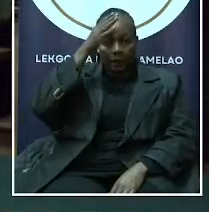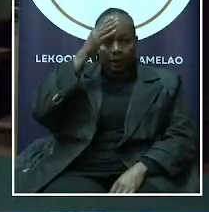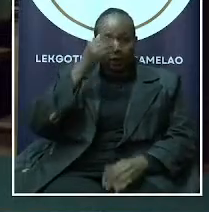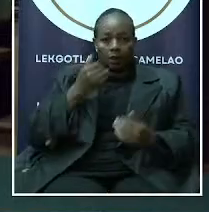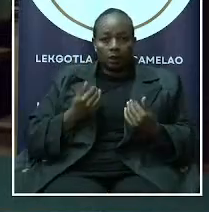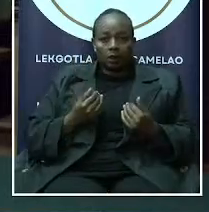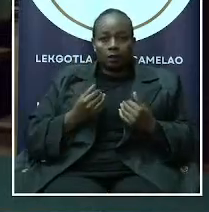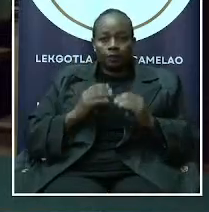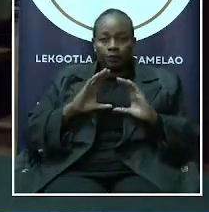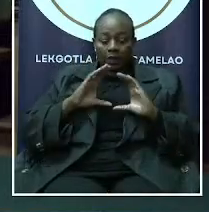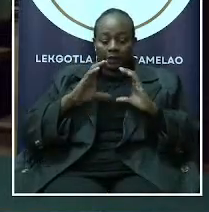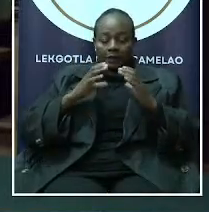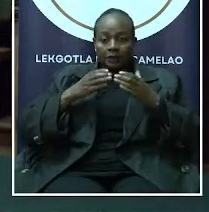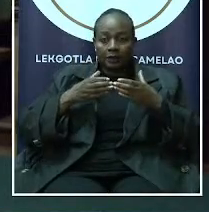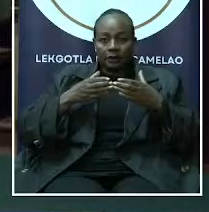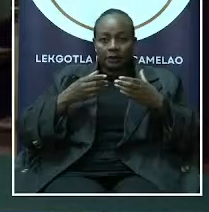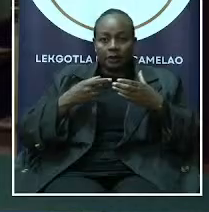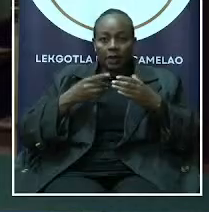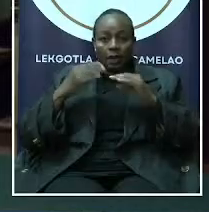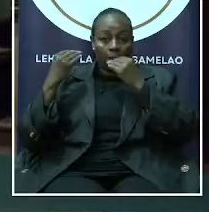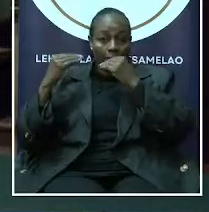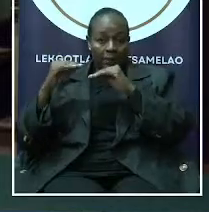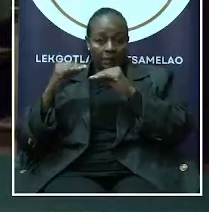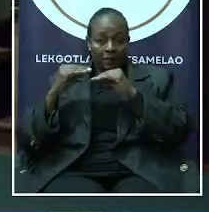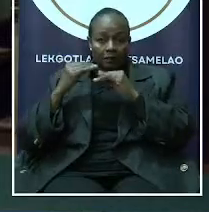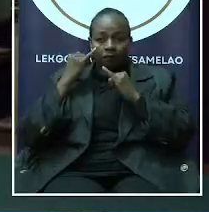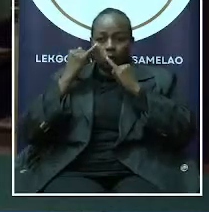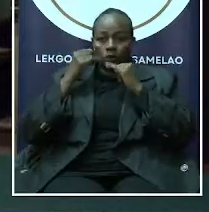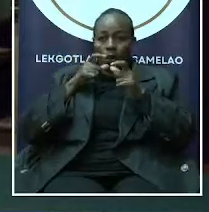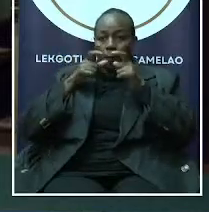civic, and business for inputs.